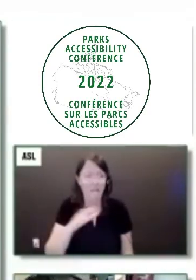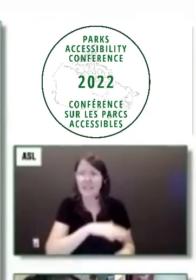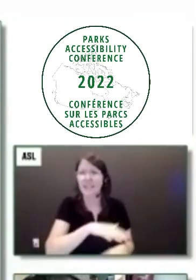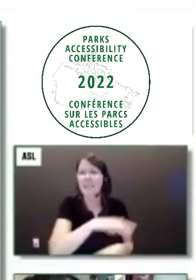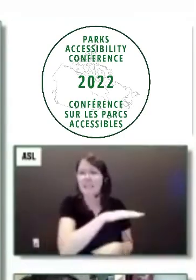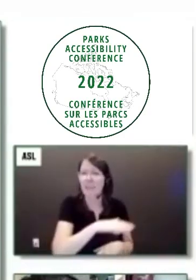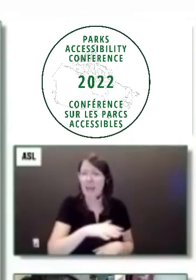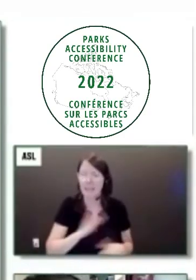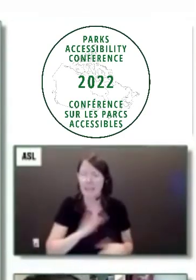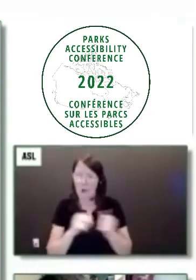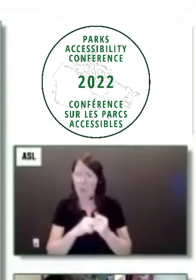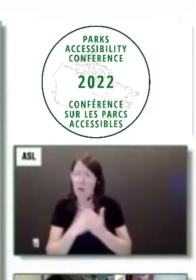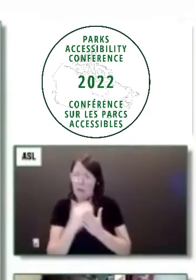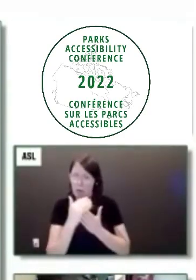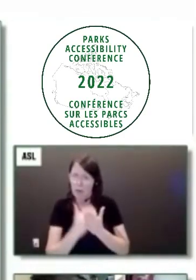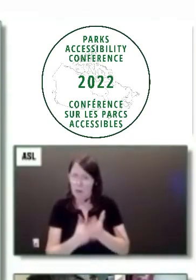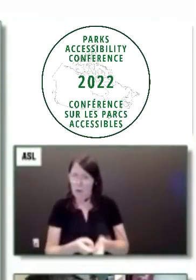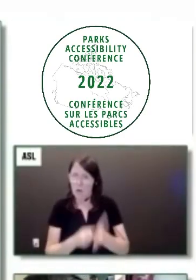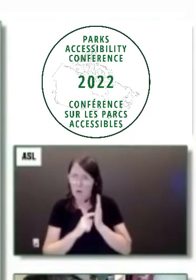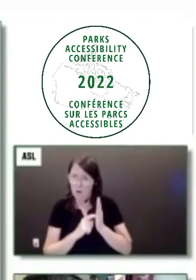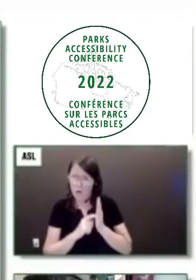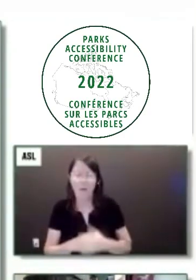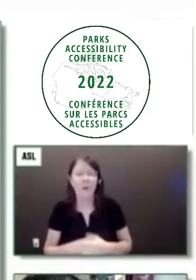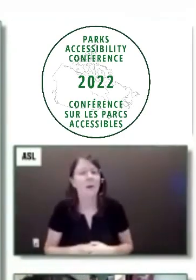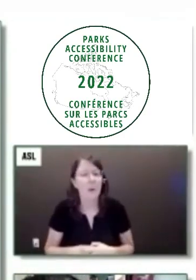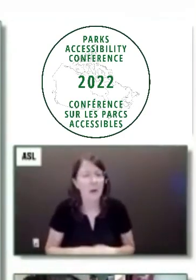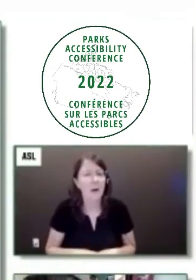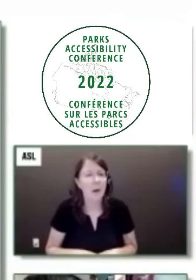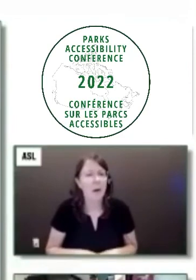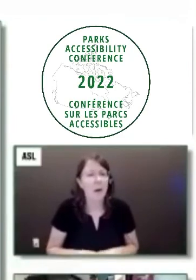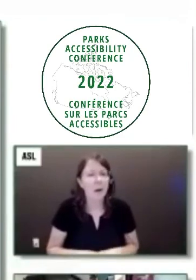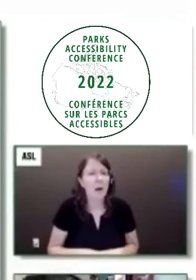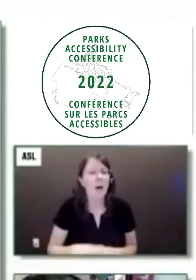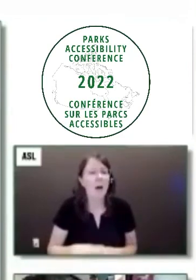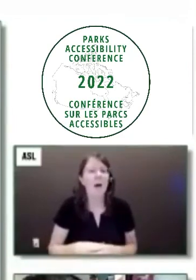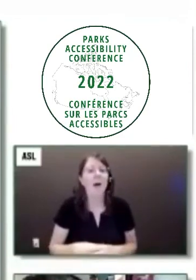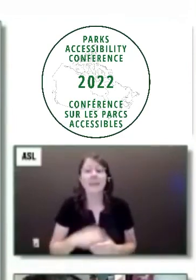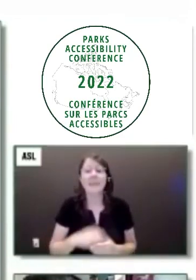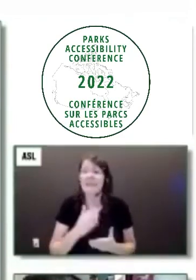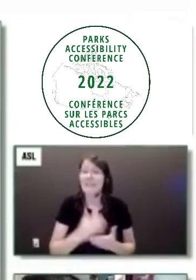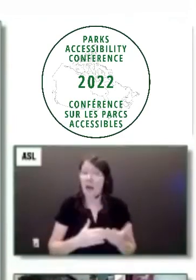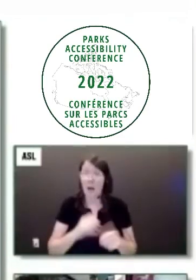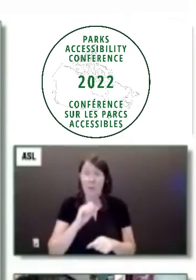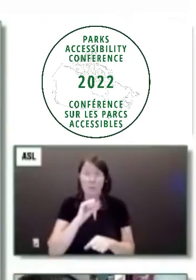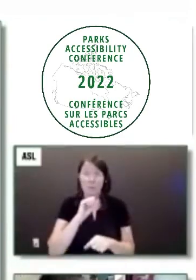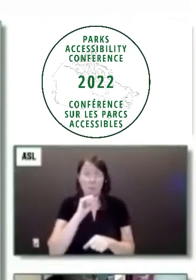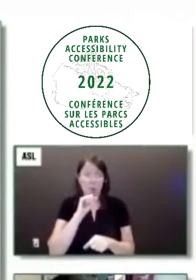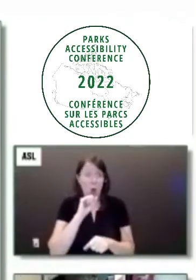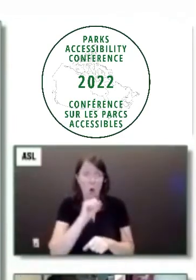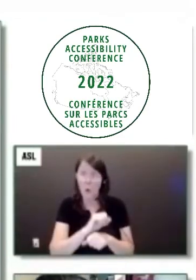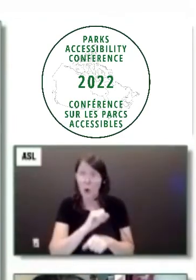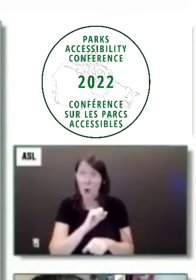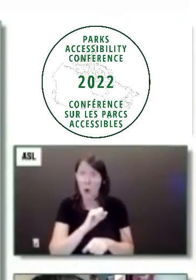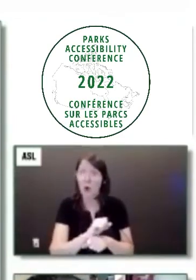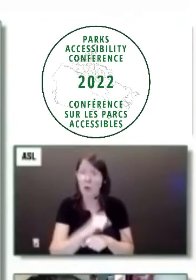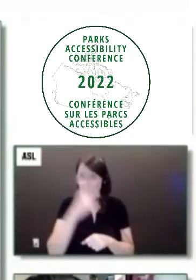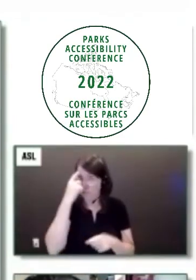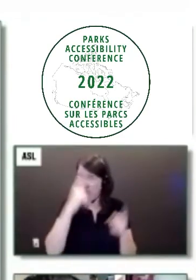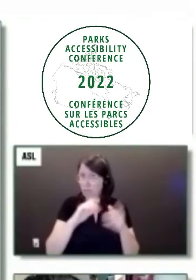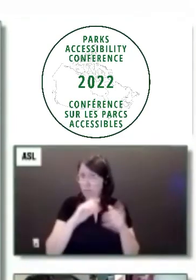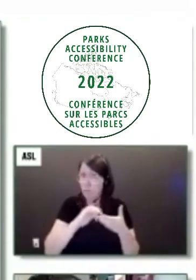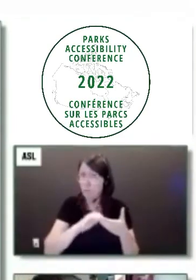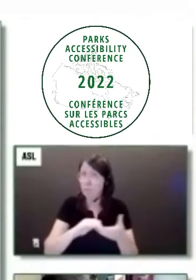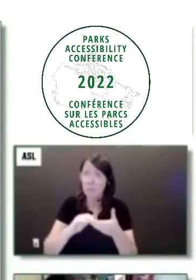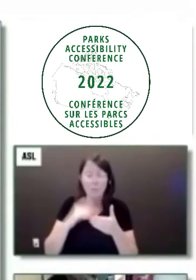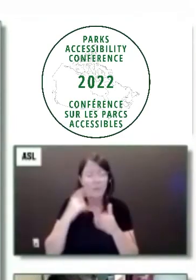research examining some of the collaborative work that we know is happening within processes like Canada's Federal Task Force on Accessibility